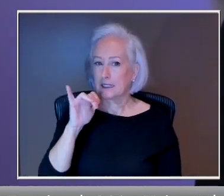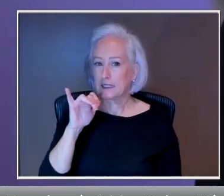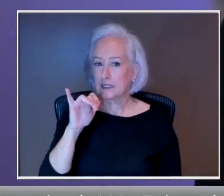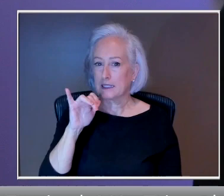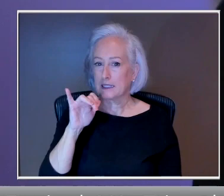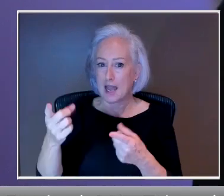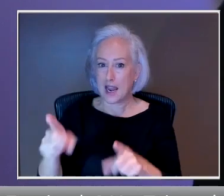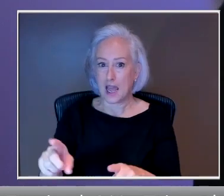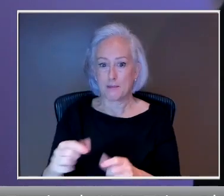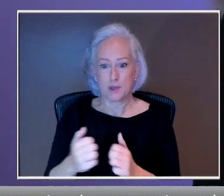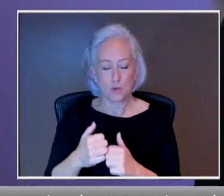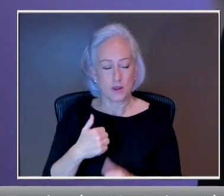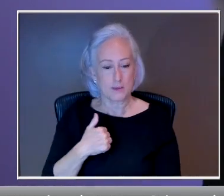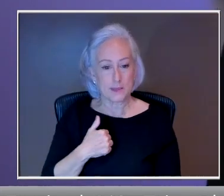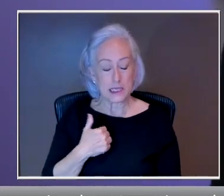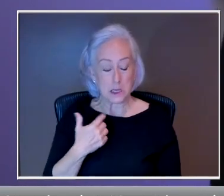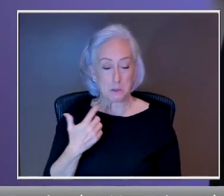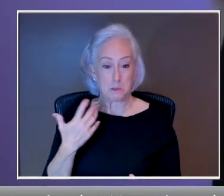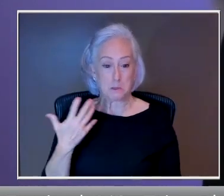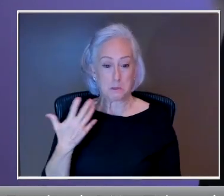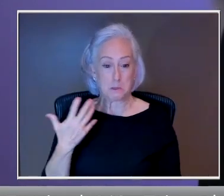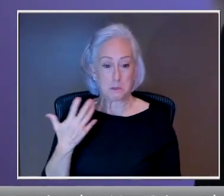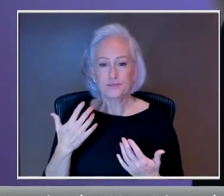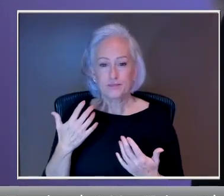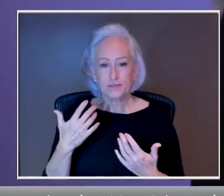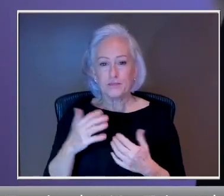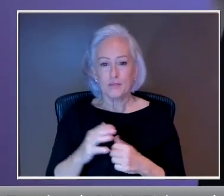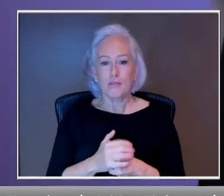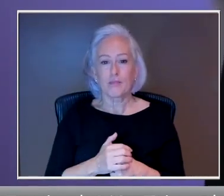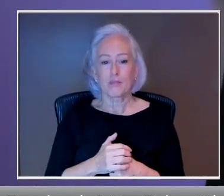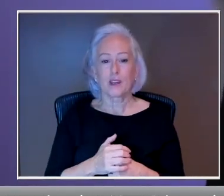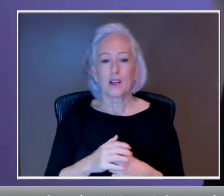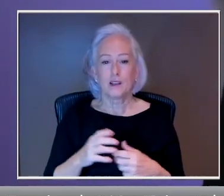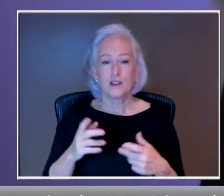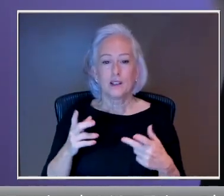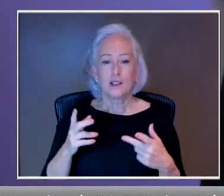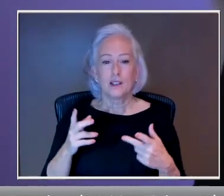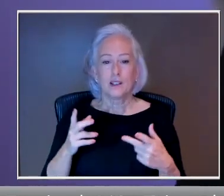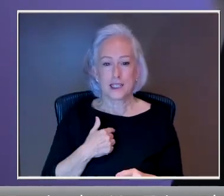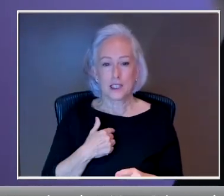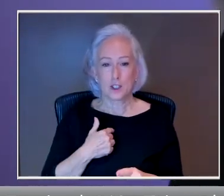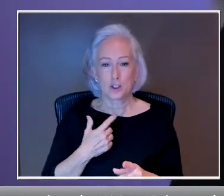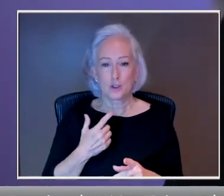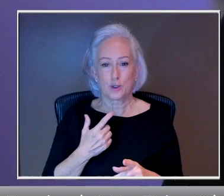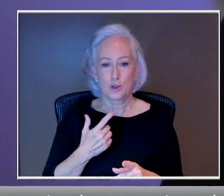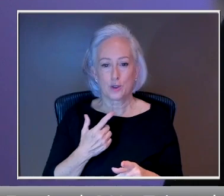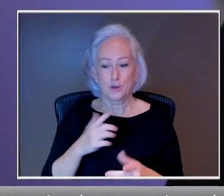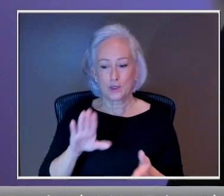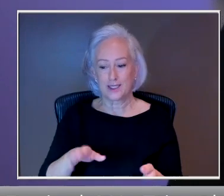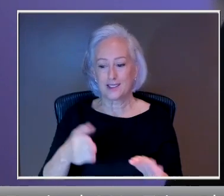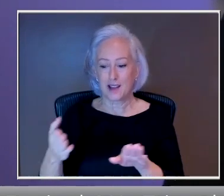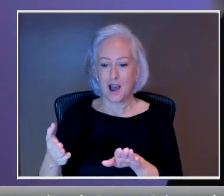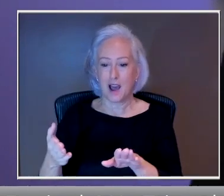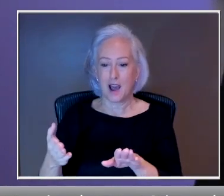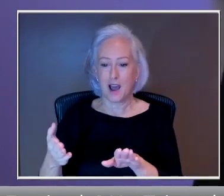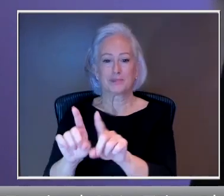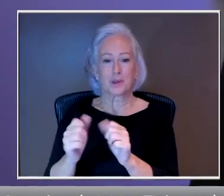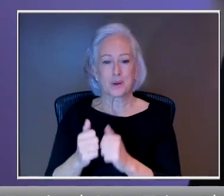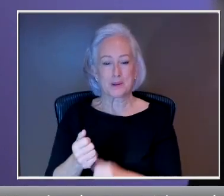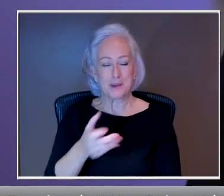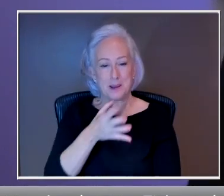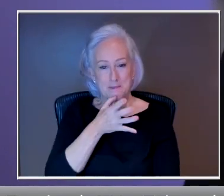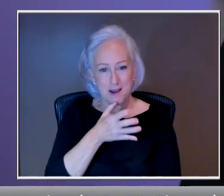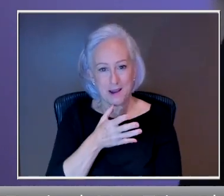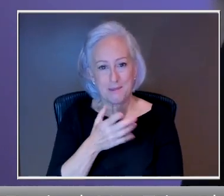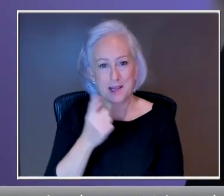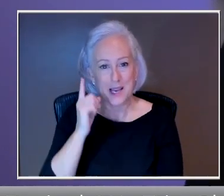Right. And that just allowed him to go be with my mom. Right. So it was one of those things that just kind of like went in my head, and I was